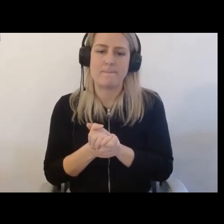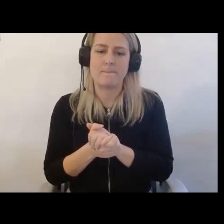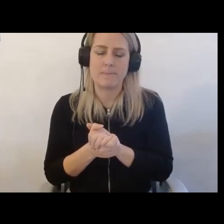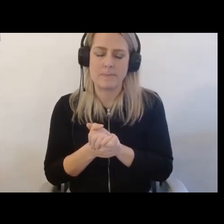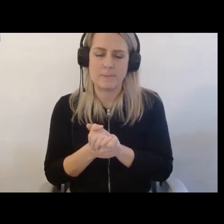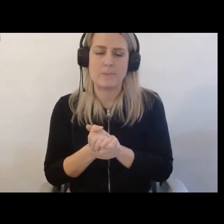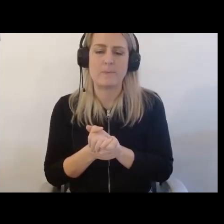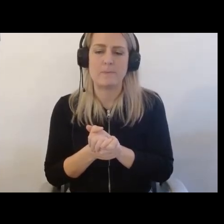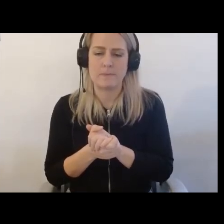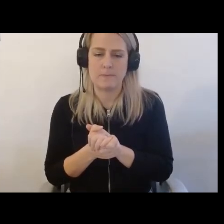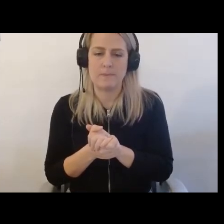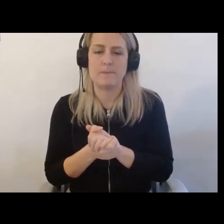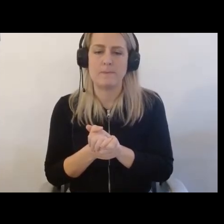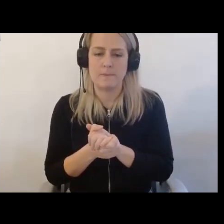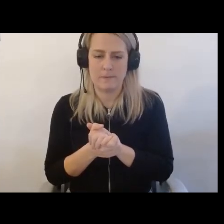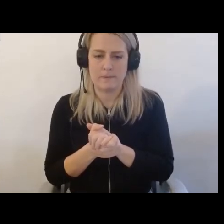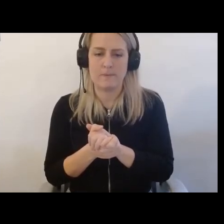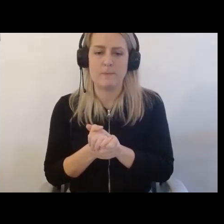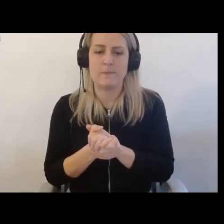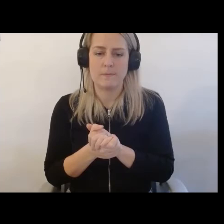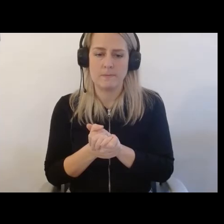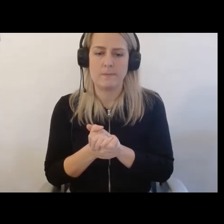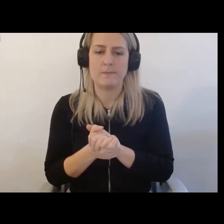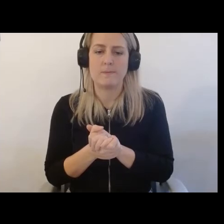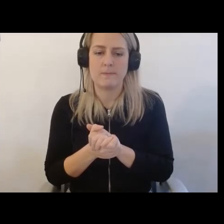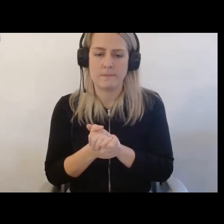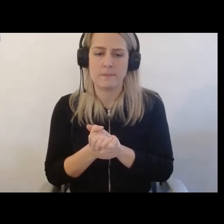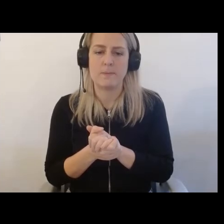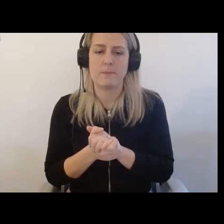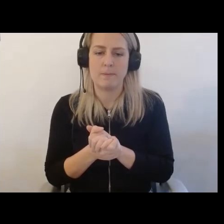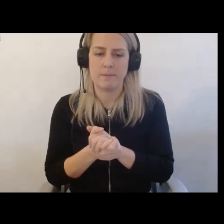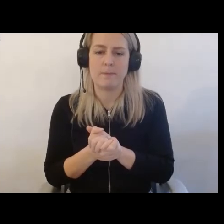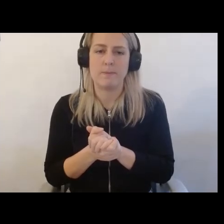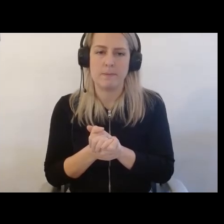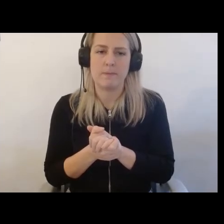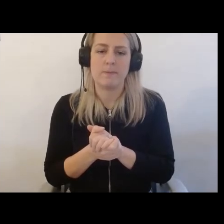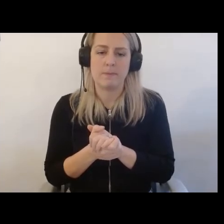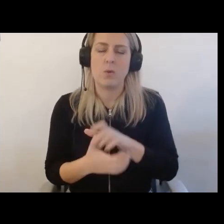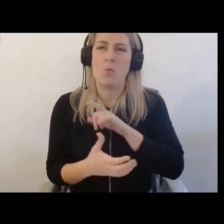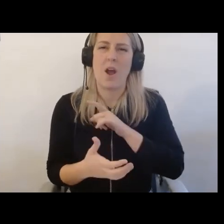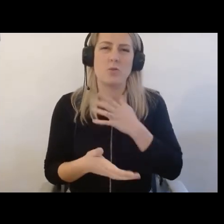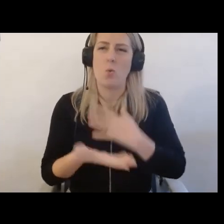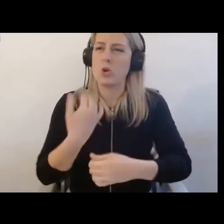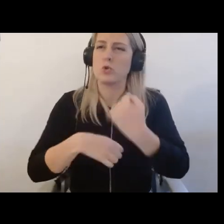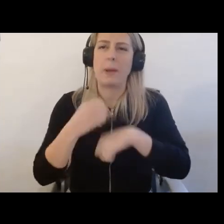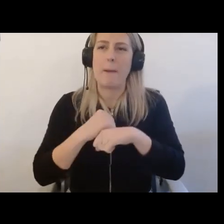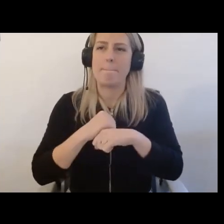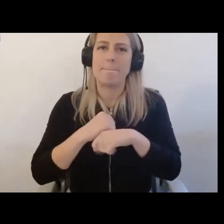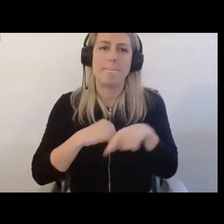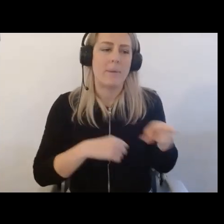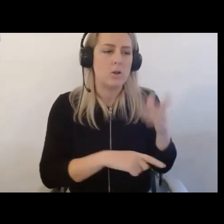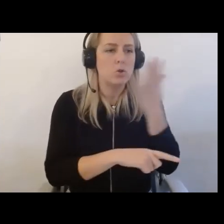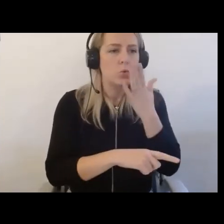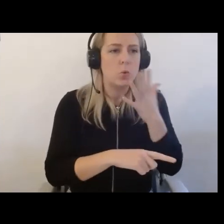that funding is going to be valuable, and we're not asking schools to shell out a load of money in the hope that these interventions